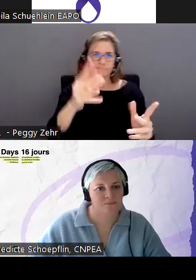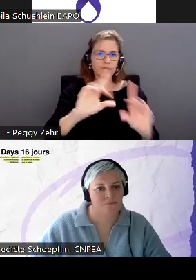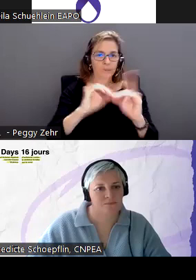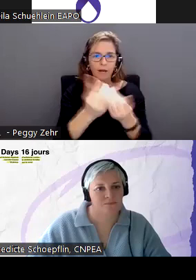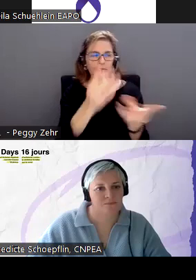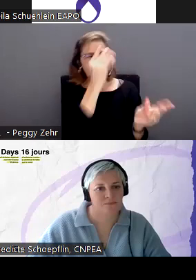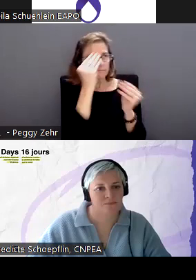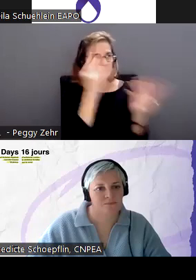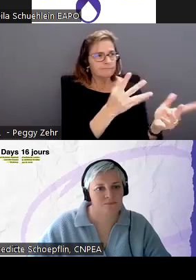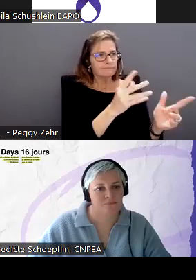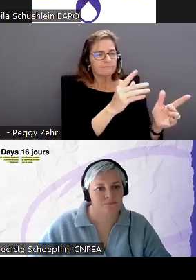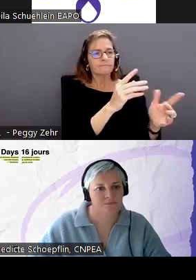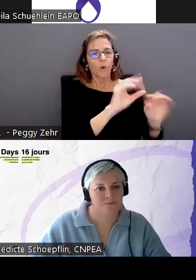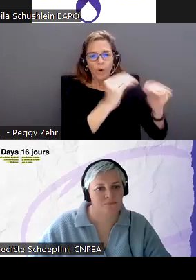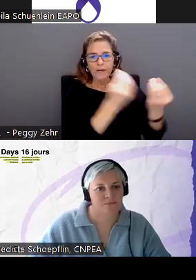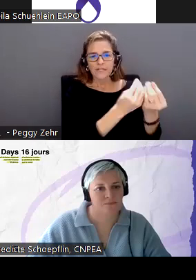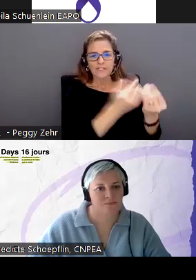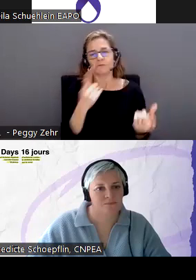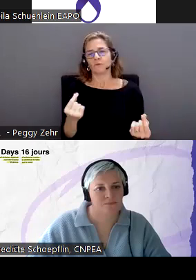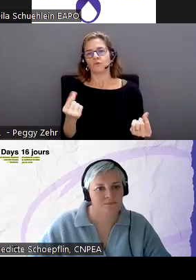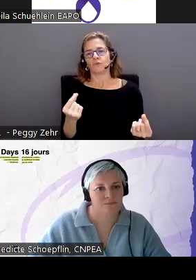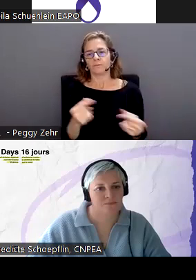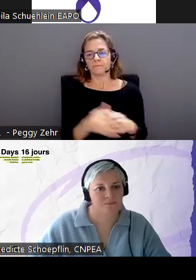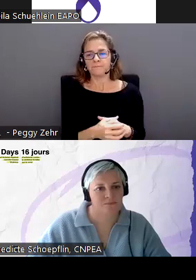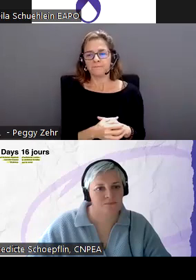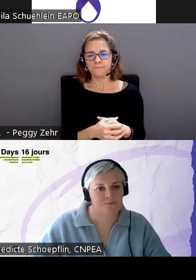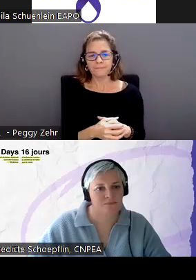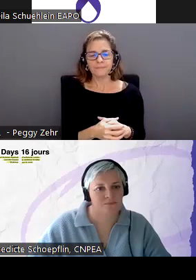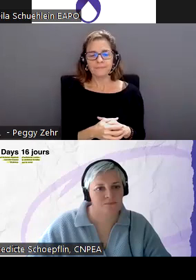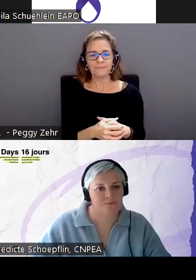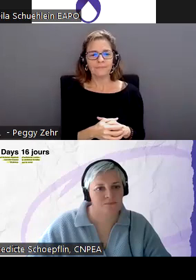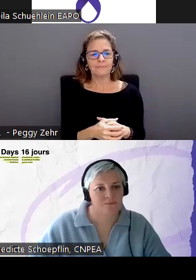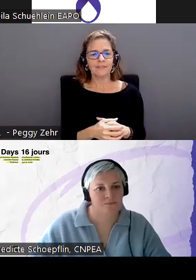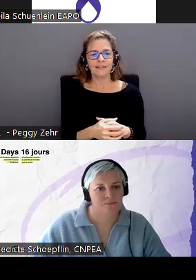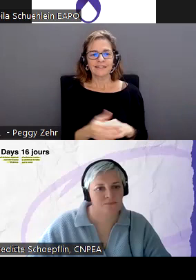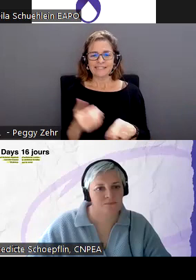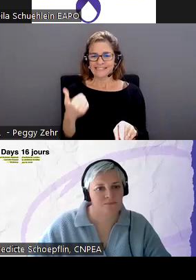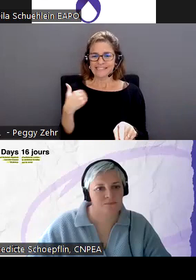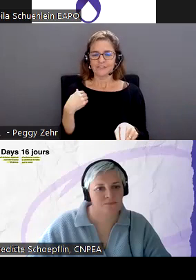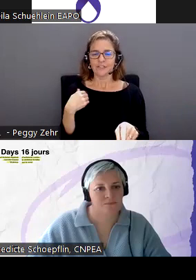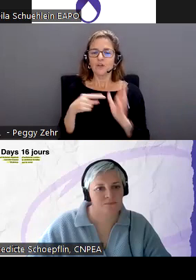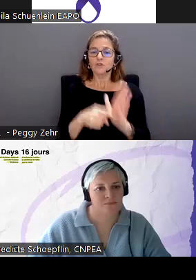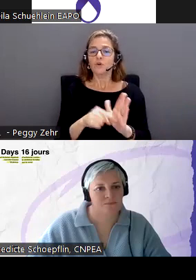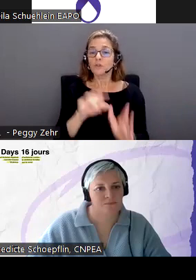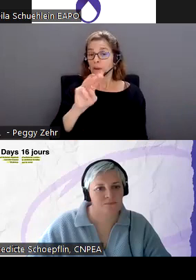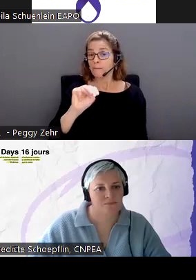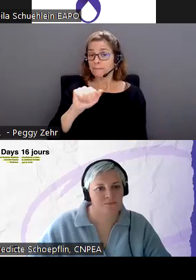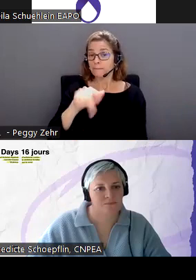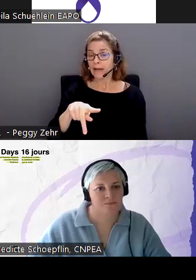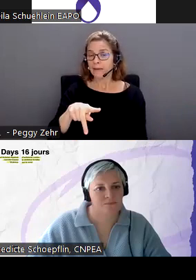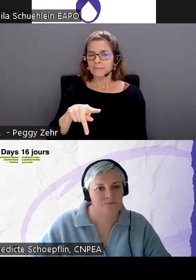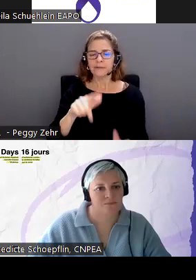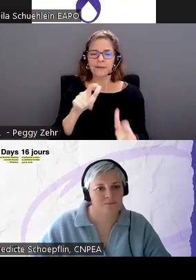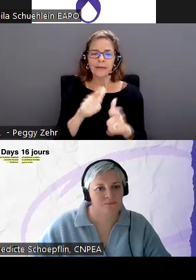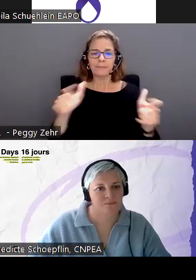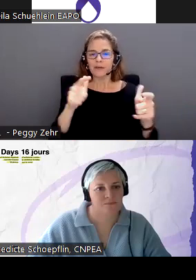organizations, institutions. I showed you the Building a Bigger Wave slide and the map because I see, just because I'm aware of